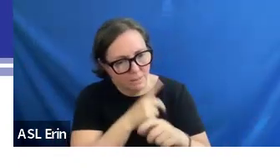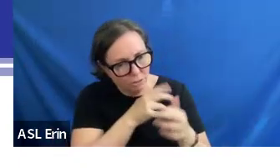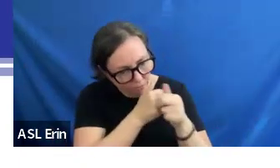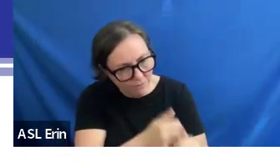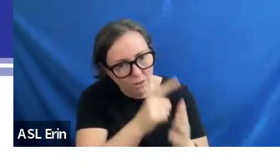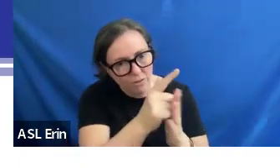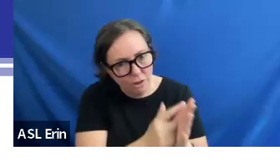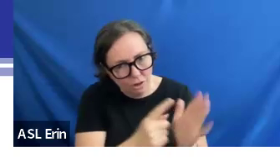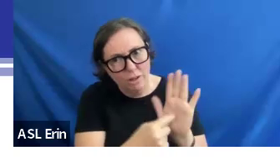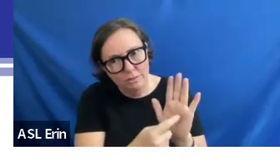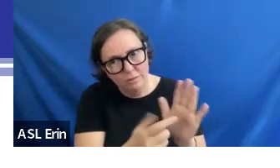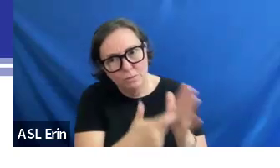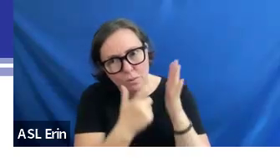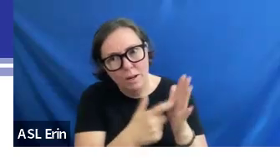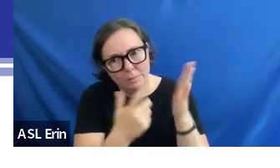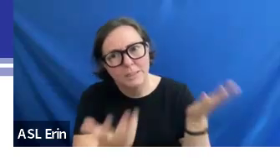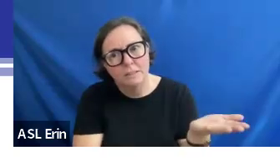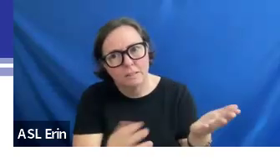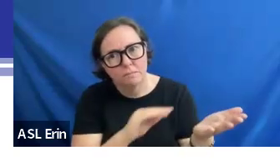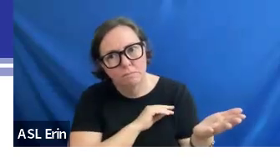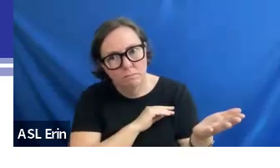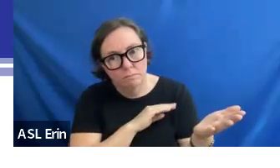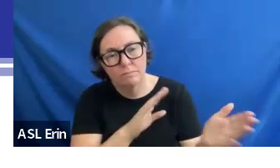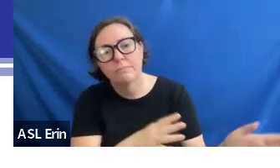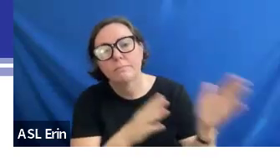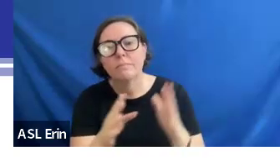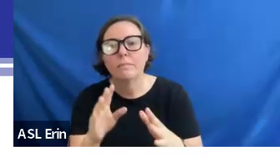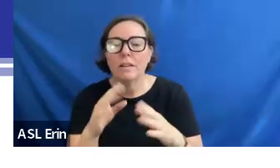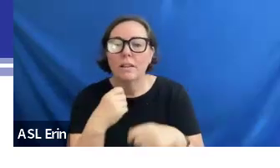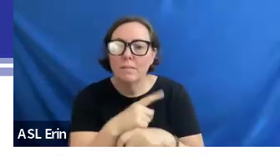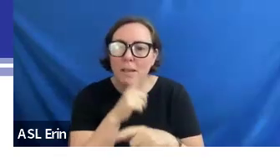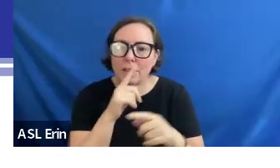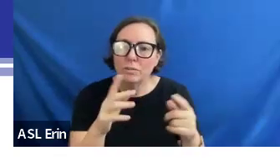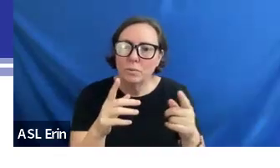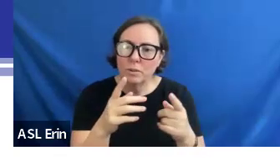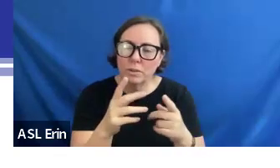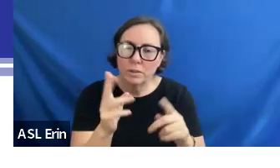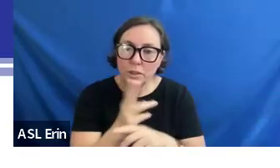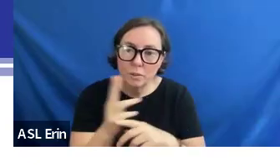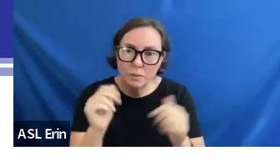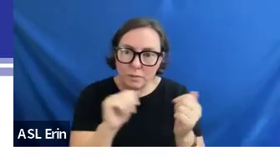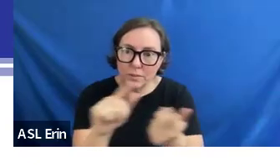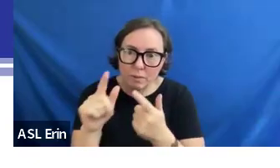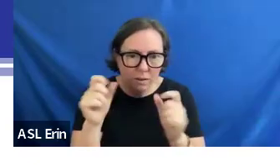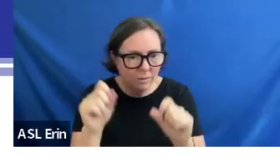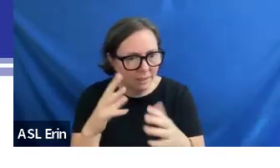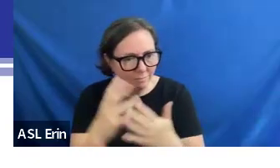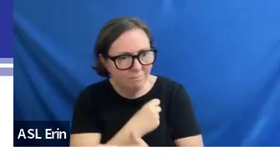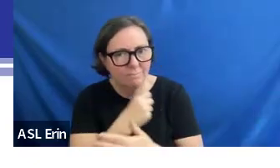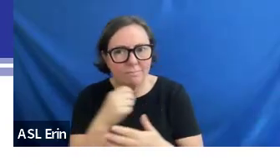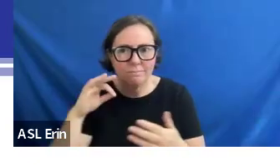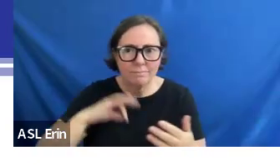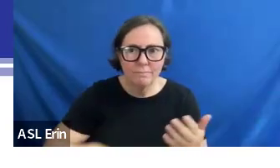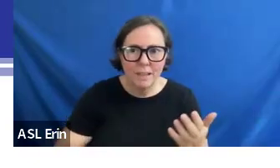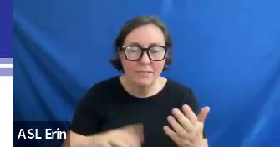They contribute to creating inclusive experiences that benefit all users, not just users with disabilities.